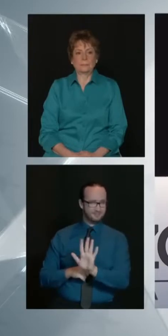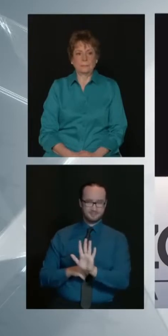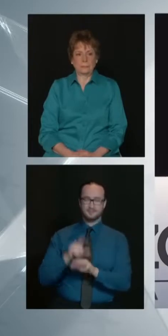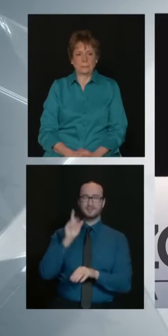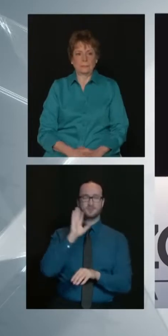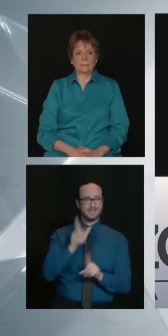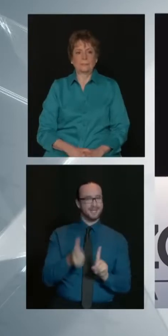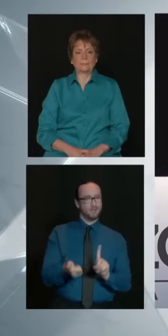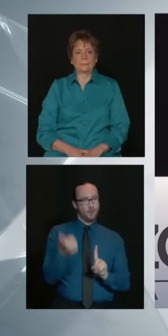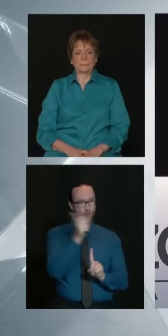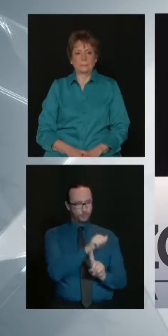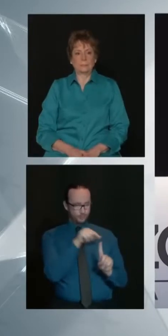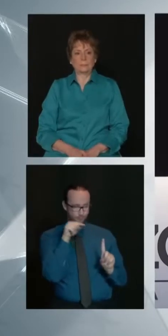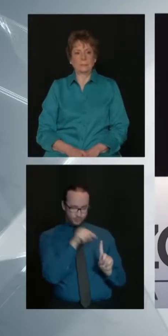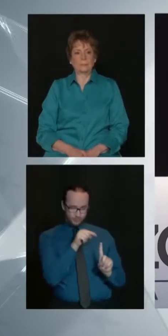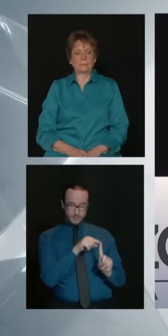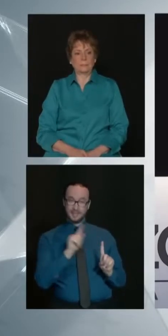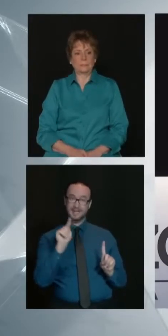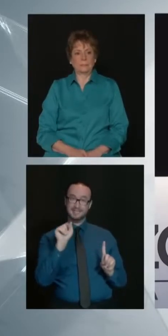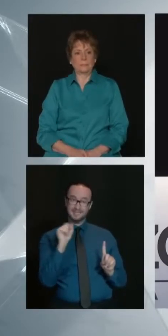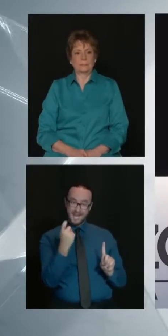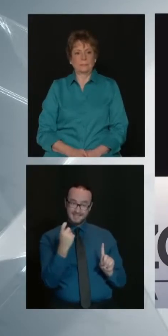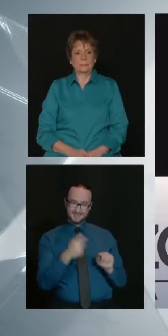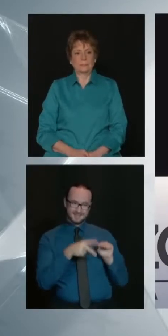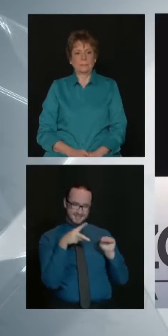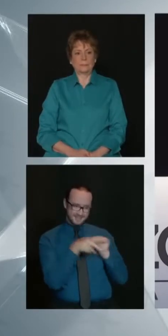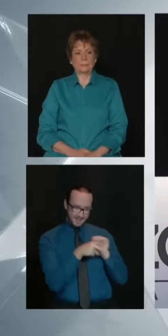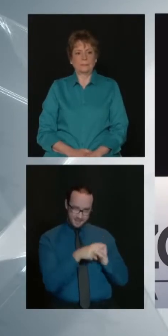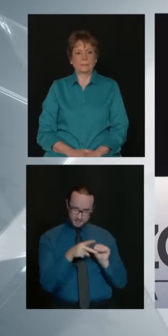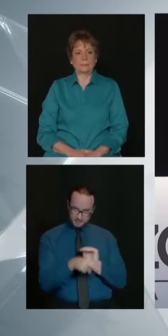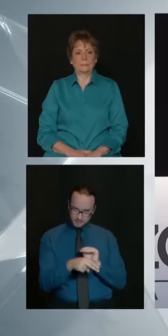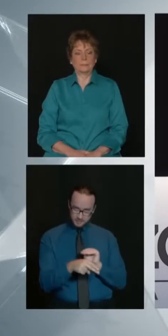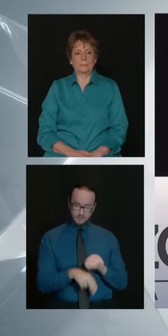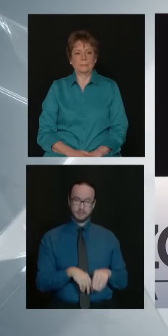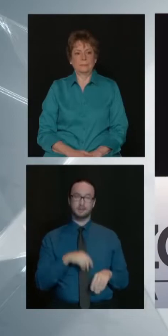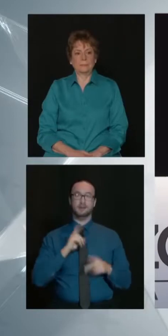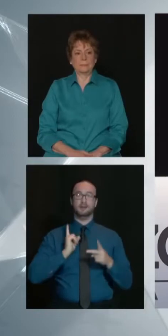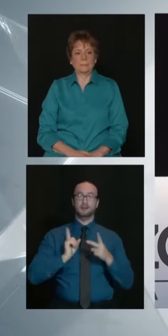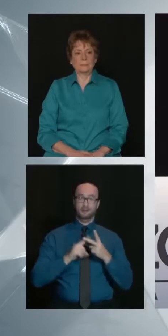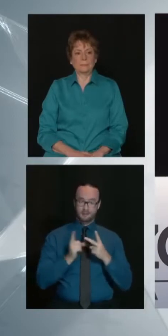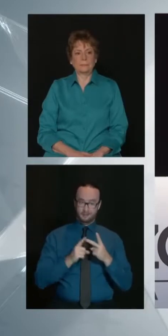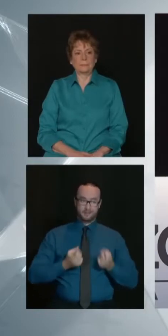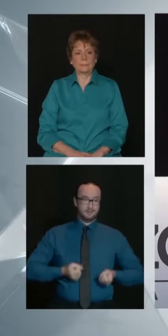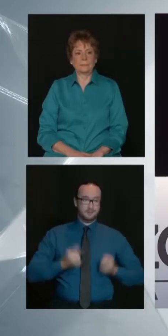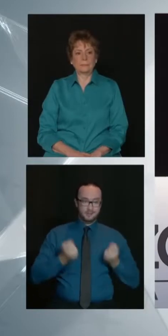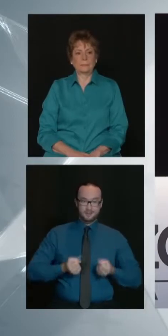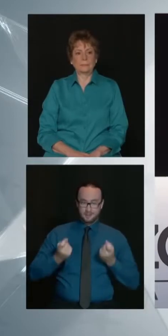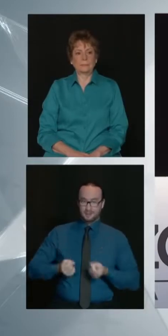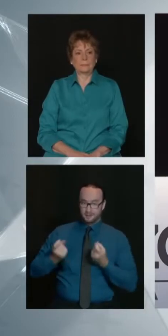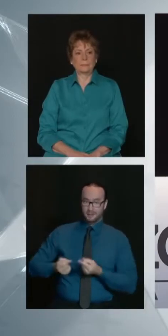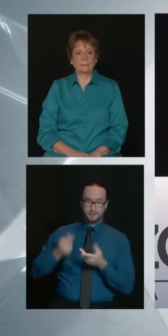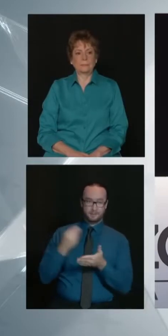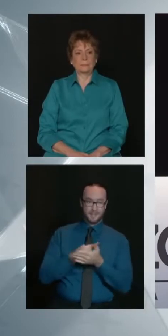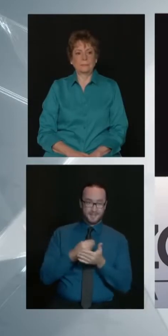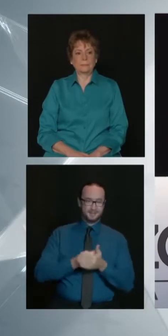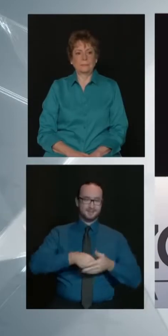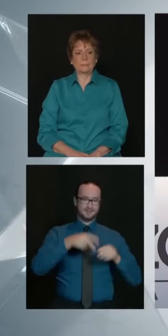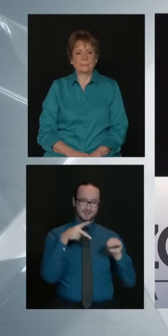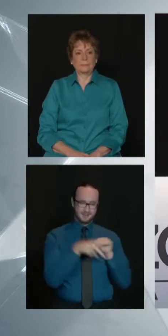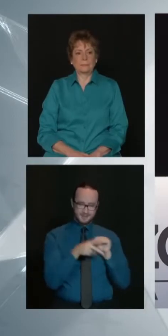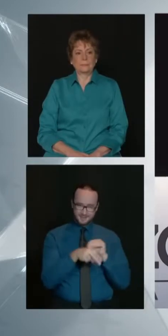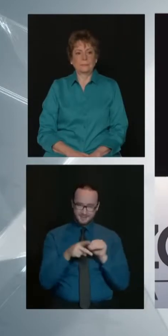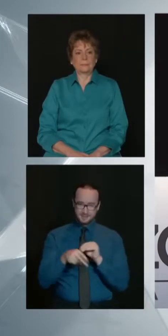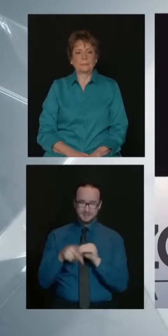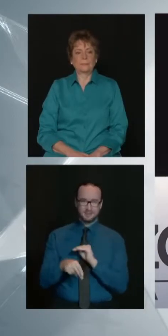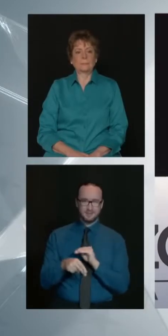need to cut spending, we need to cut regulation. We are stealing from future generations. It's obscene, it's immoral, and it needs